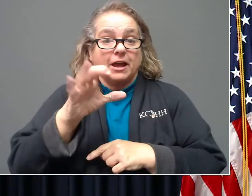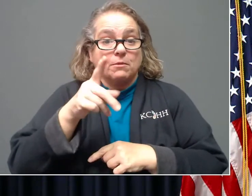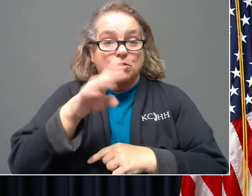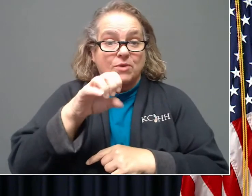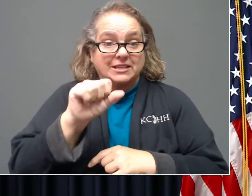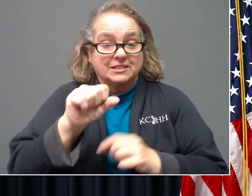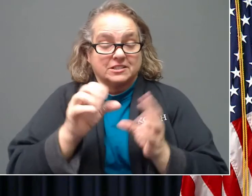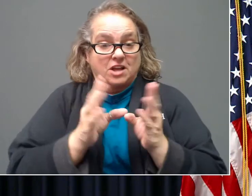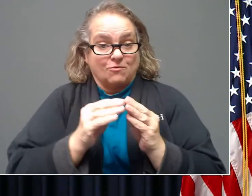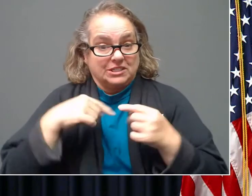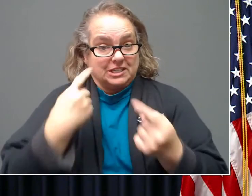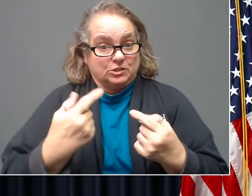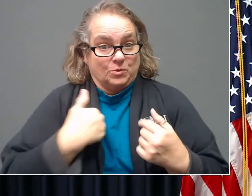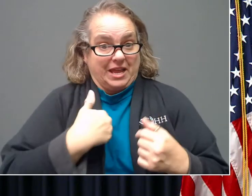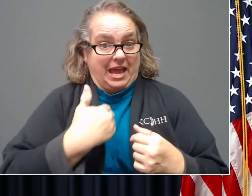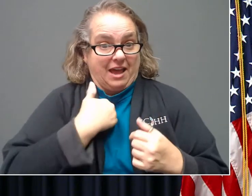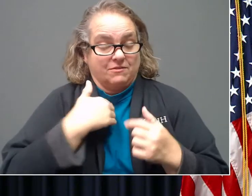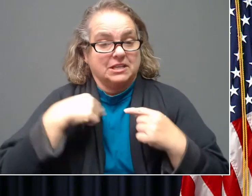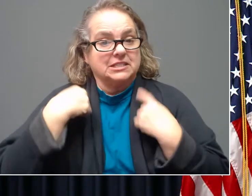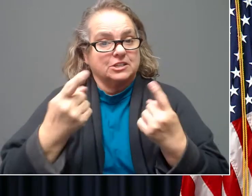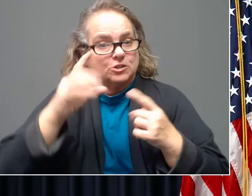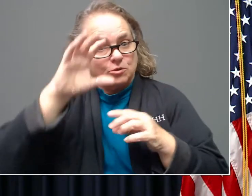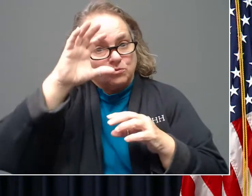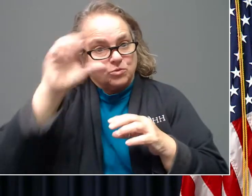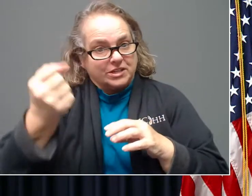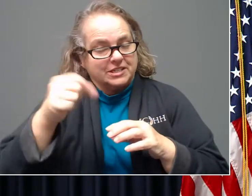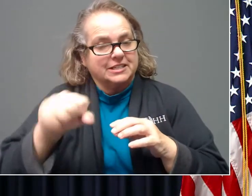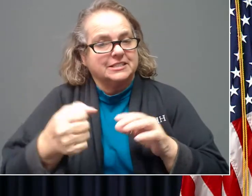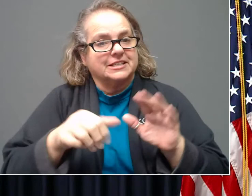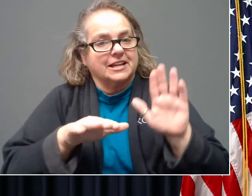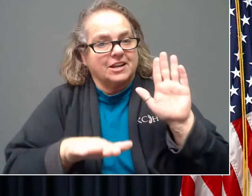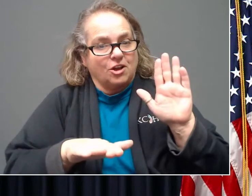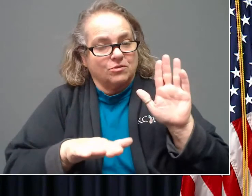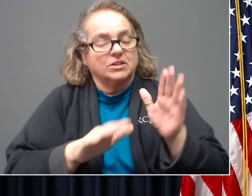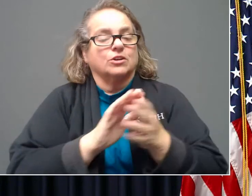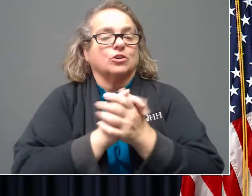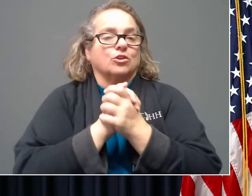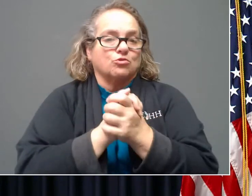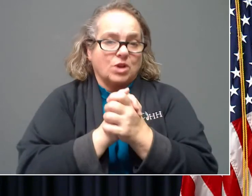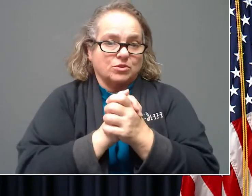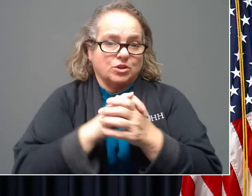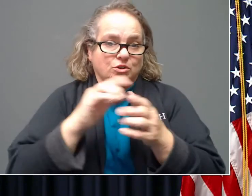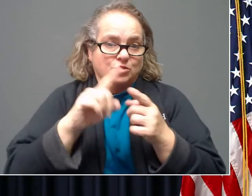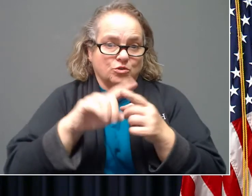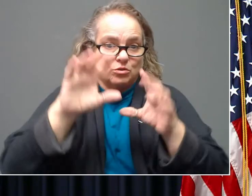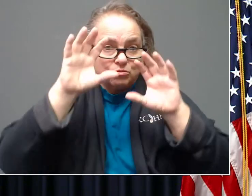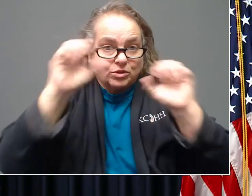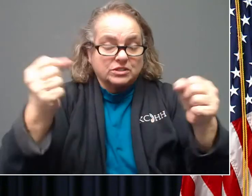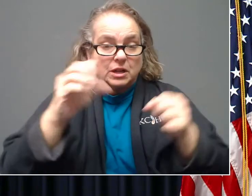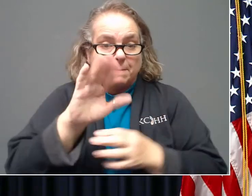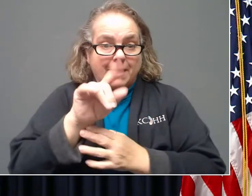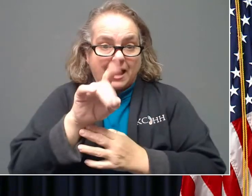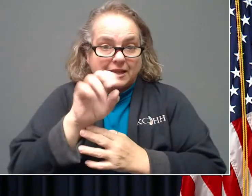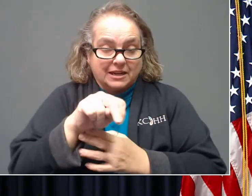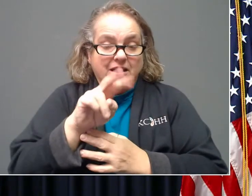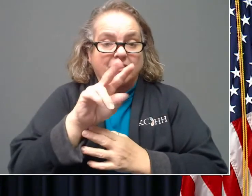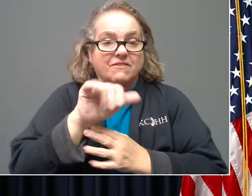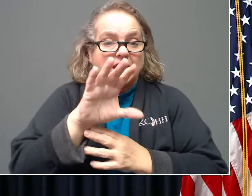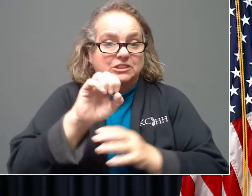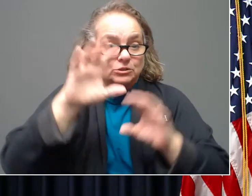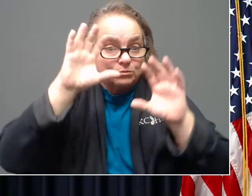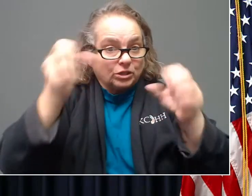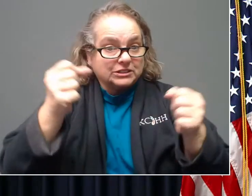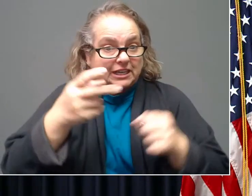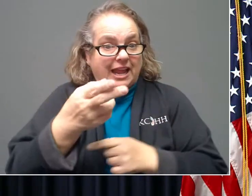had since the presidential inauguration, congratulate President Biden and Vice President Harris.